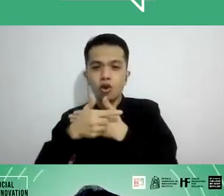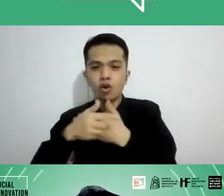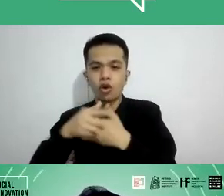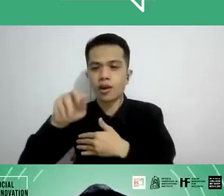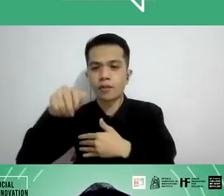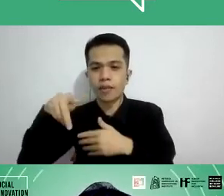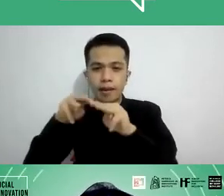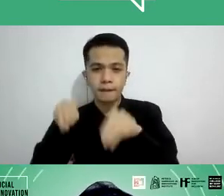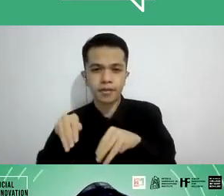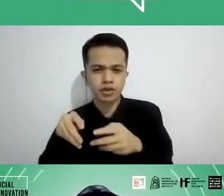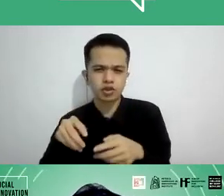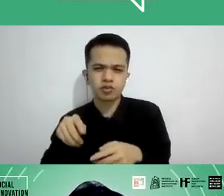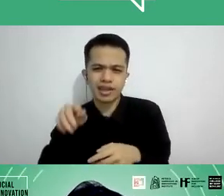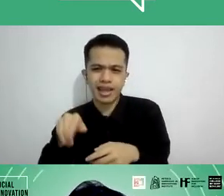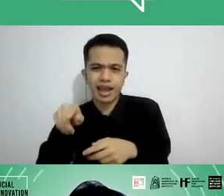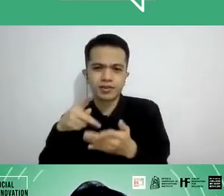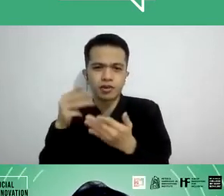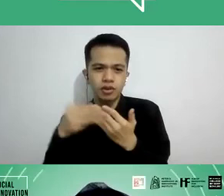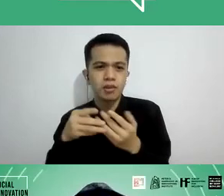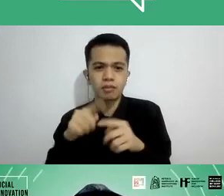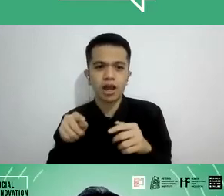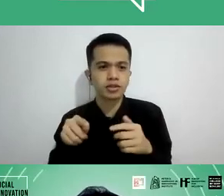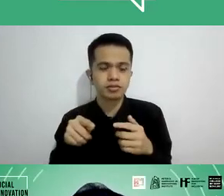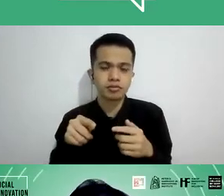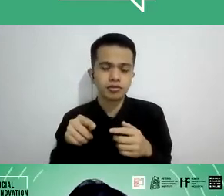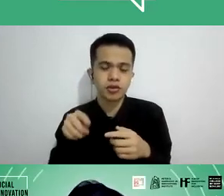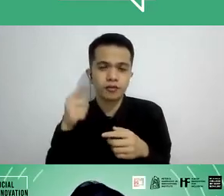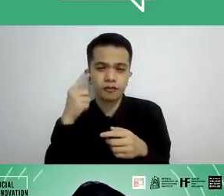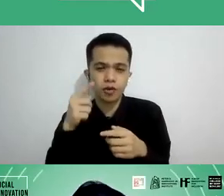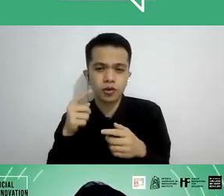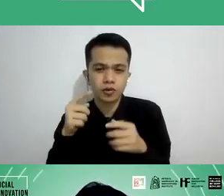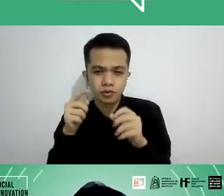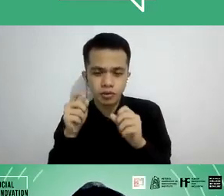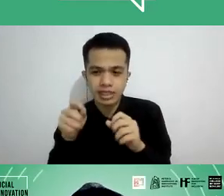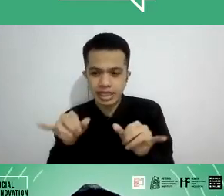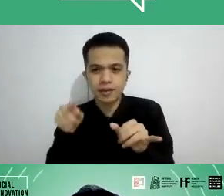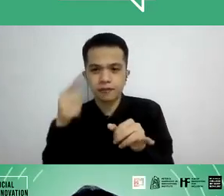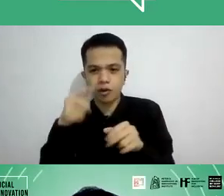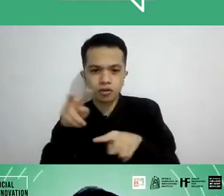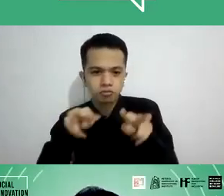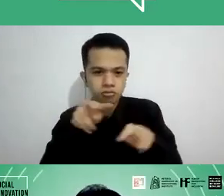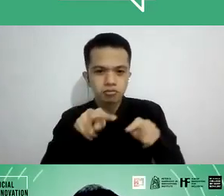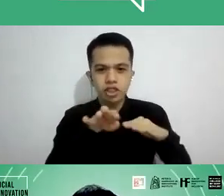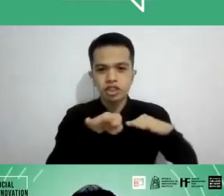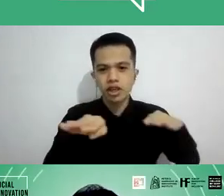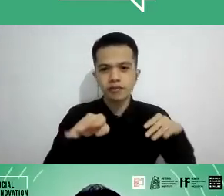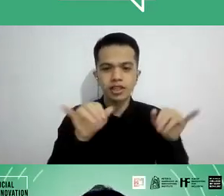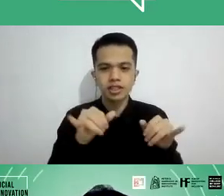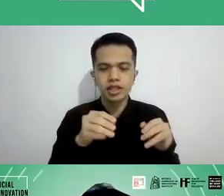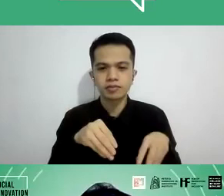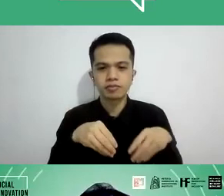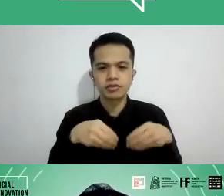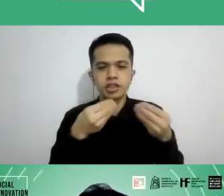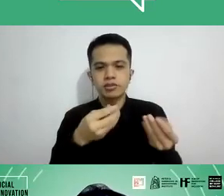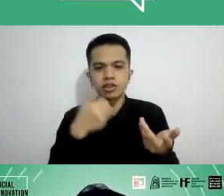it's another program that uses artificial intelligence to an extent to actually monitor congestion and recommends alternate routes,